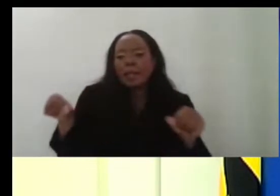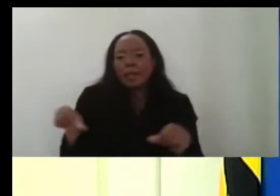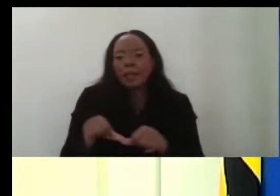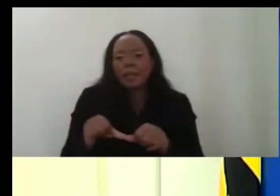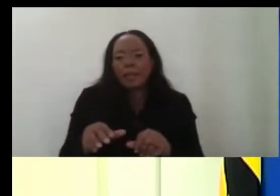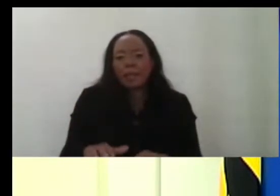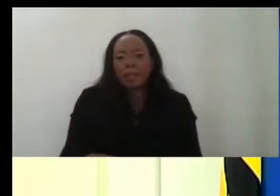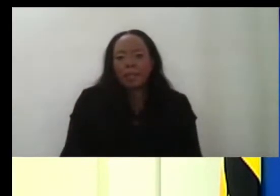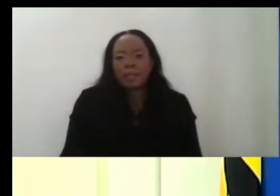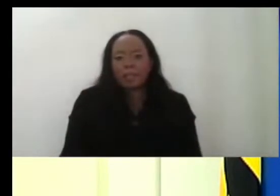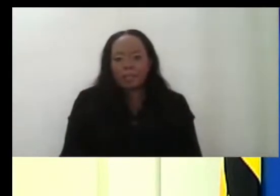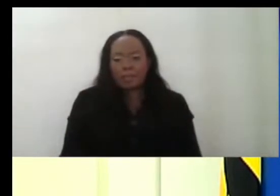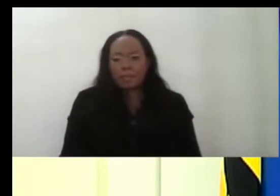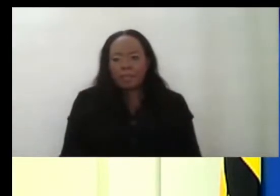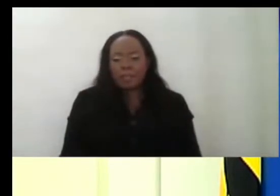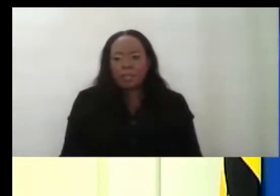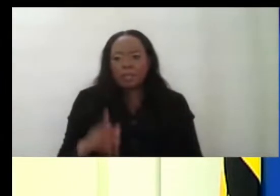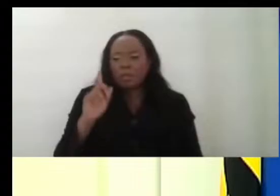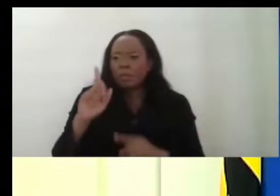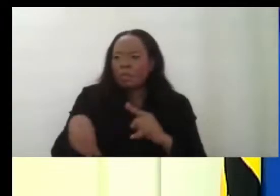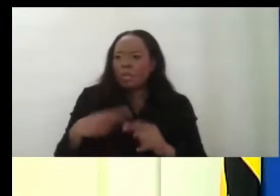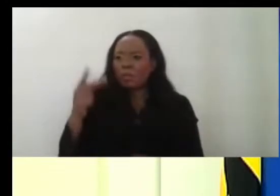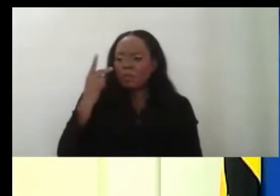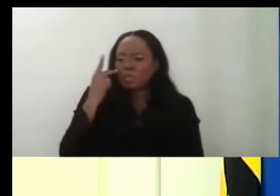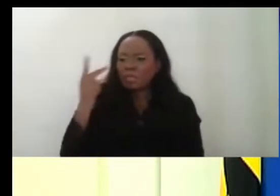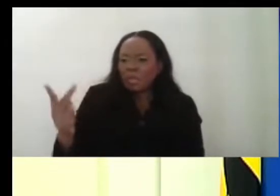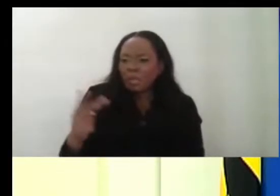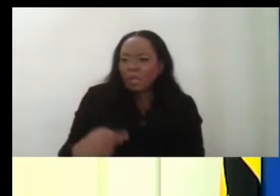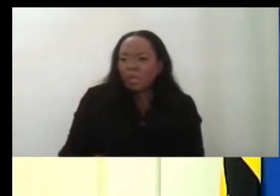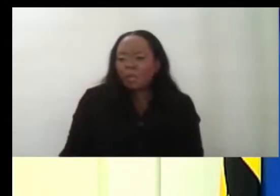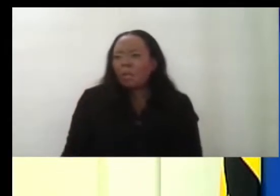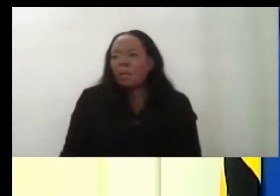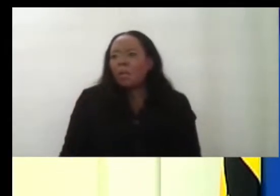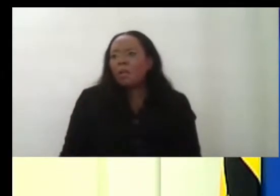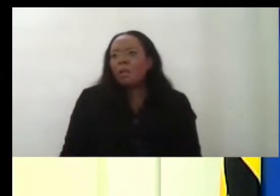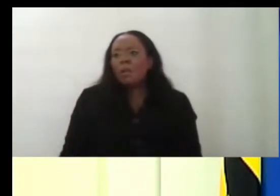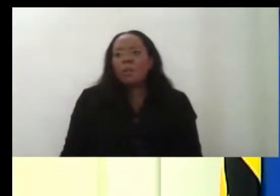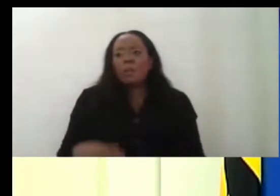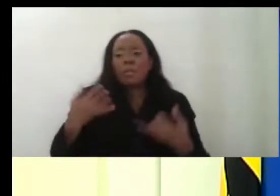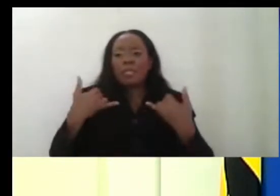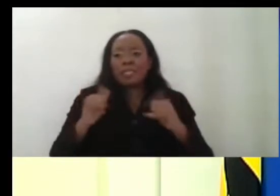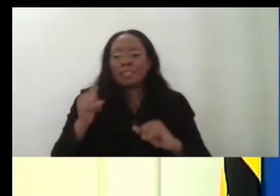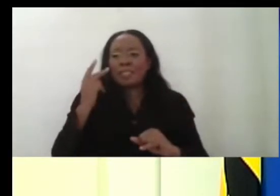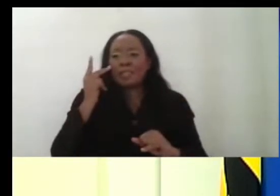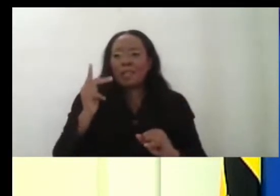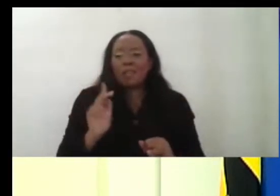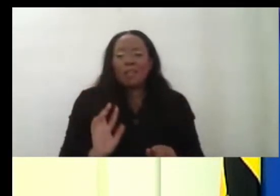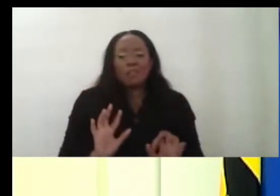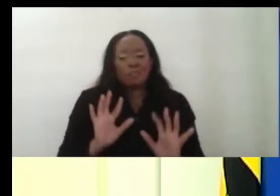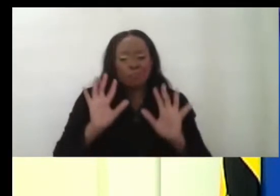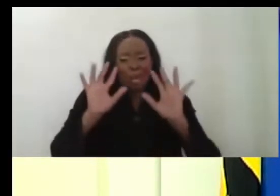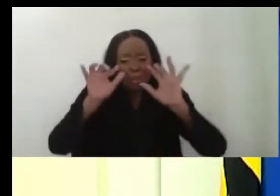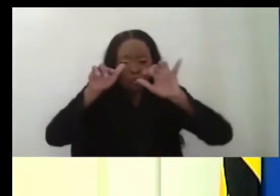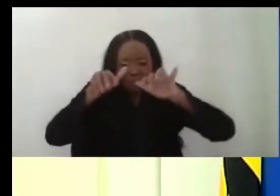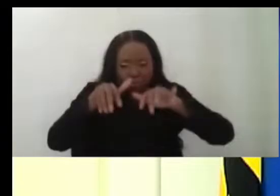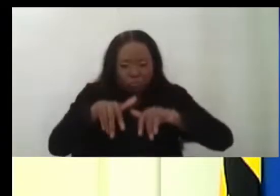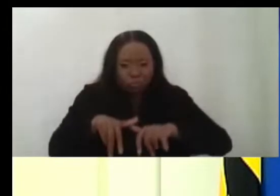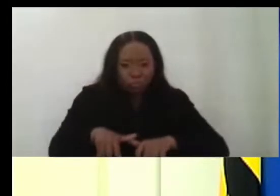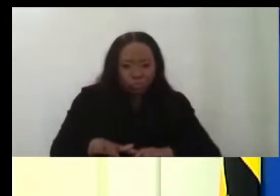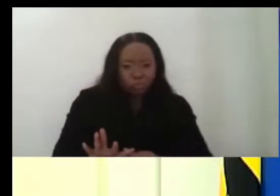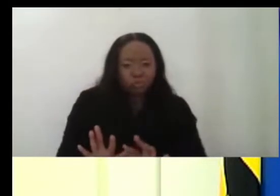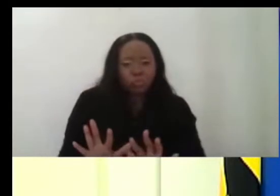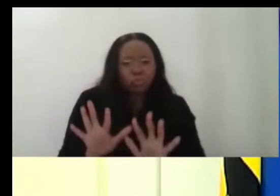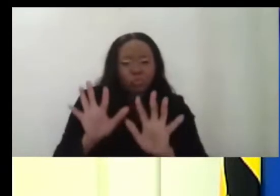And even in the aftermath, we saw the waves rolling over our sea defense systems that up to